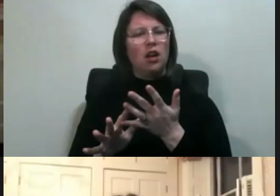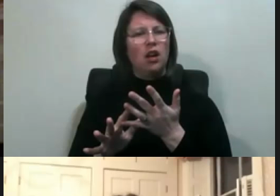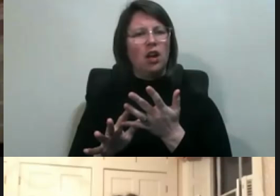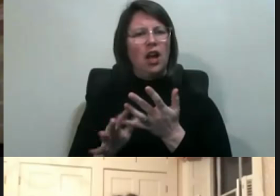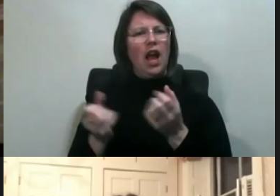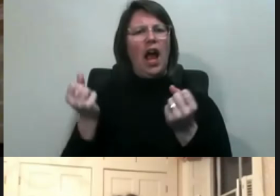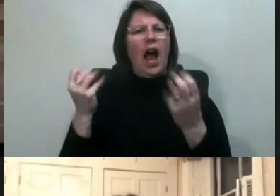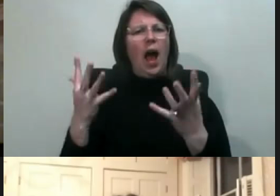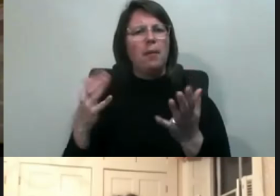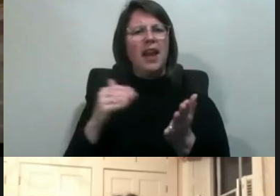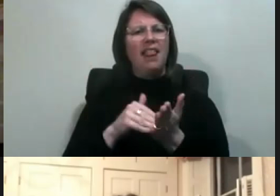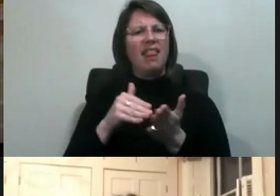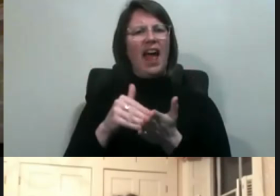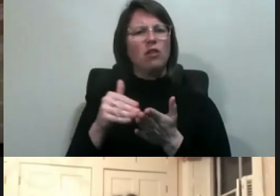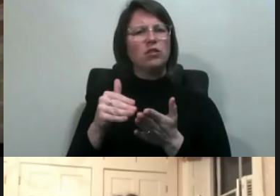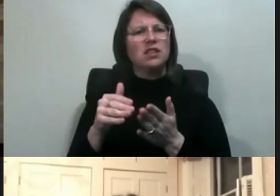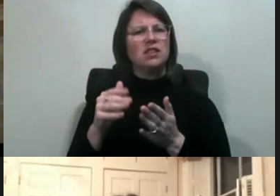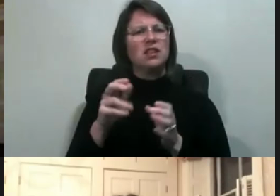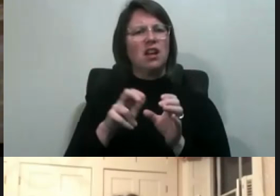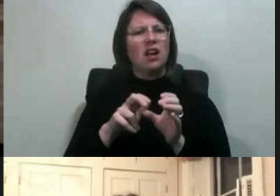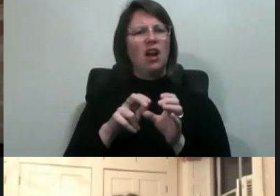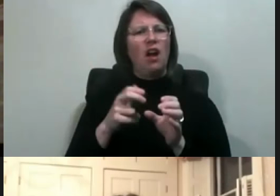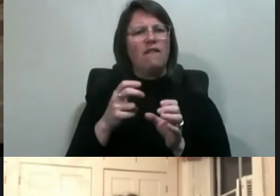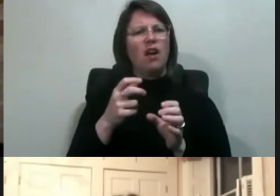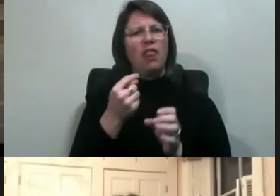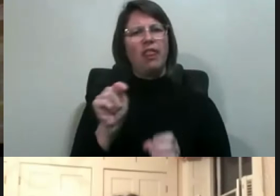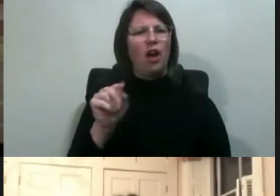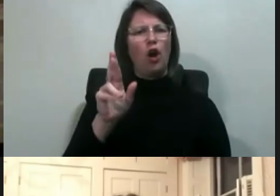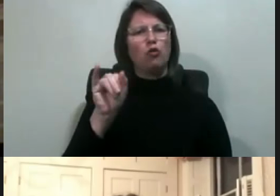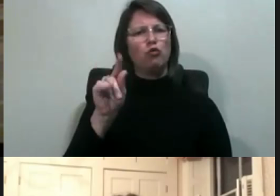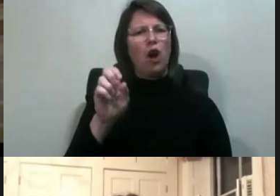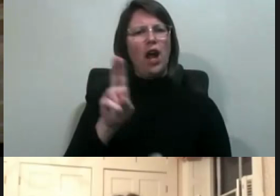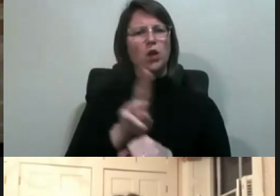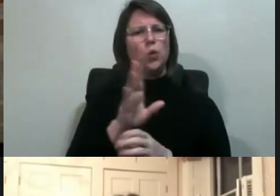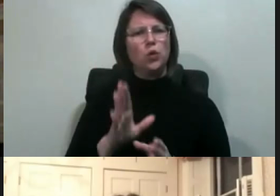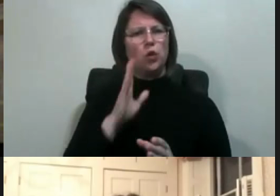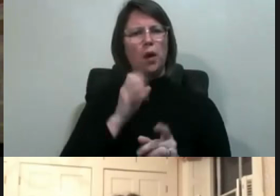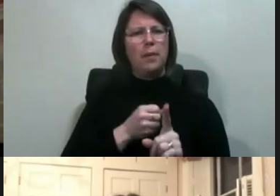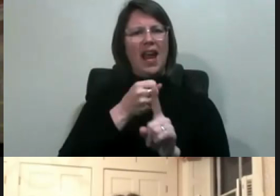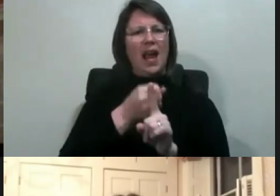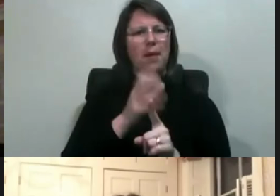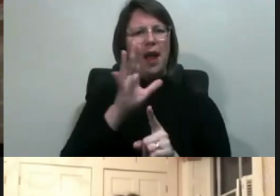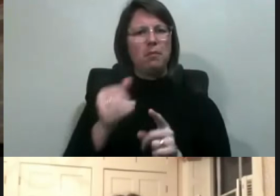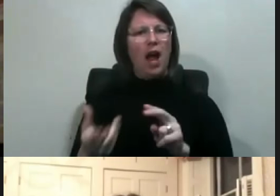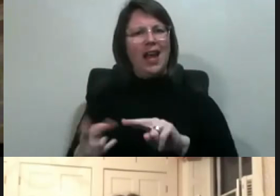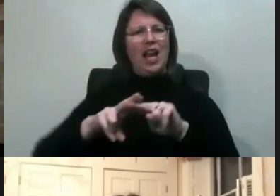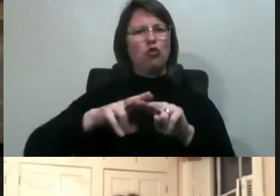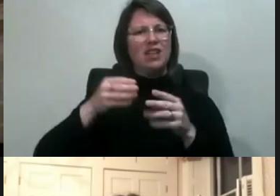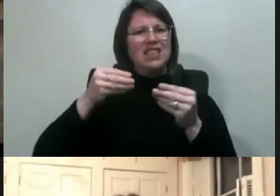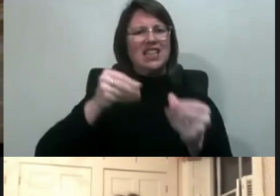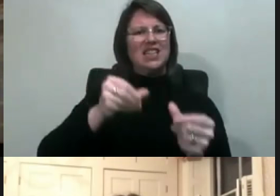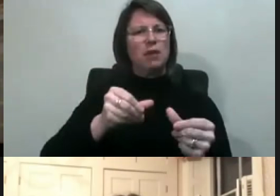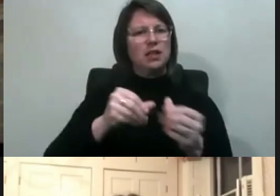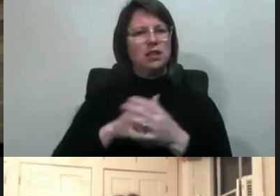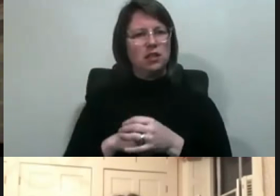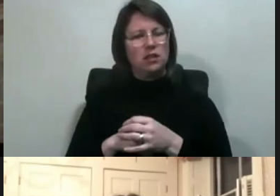how many thousands of ride users are going to be impacted by increased expenses,